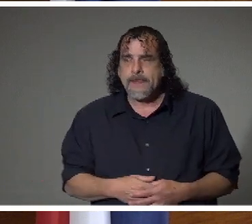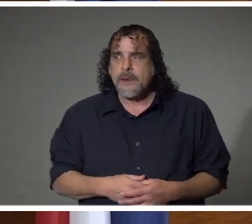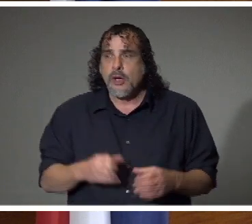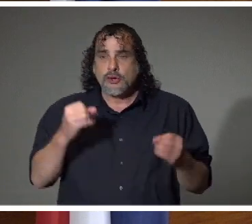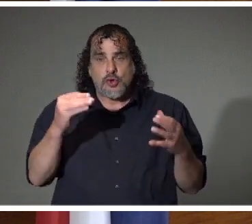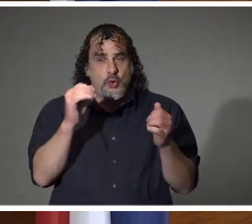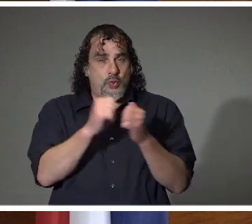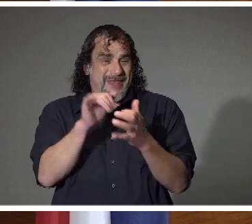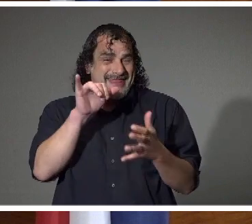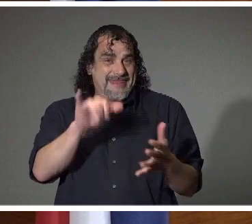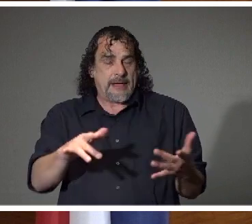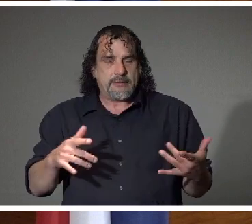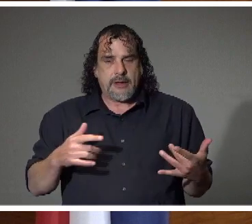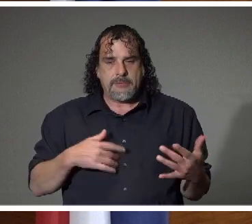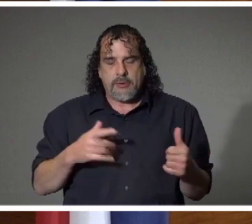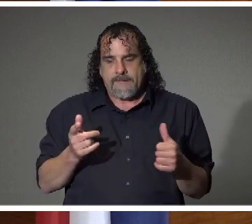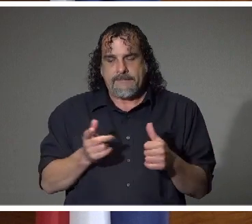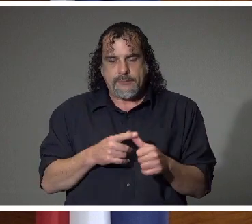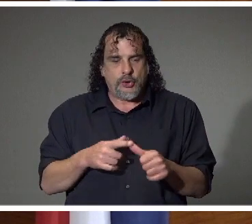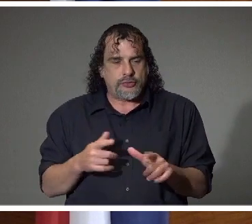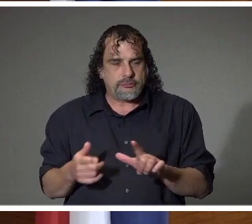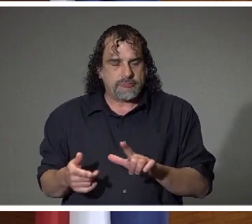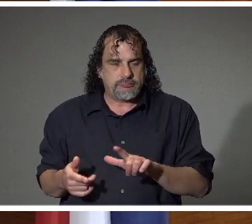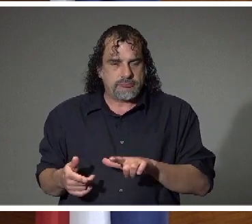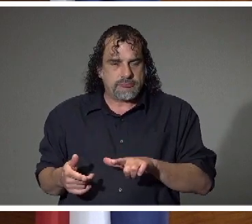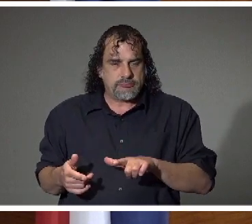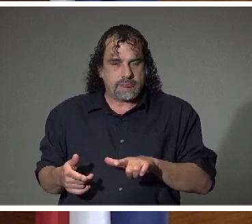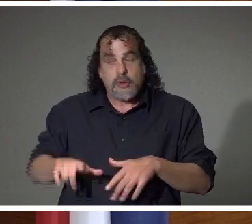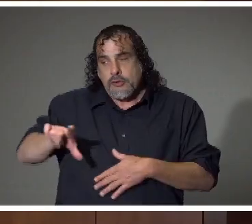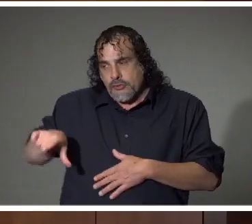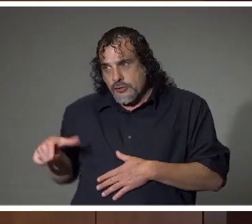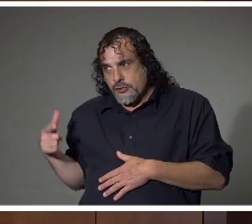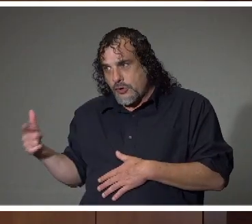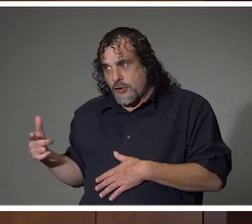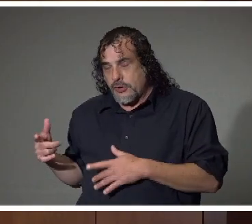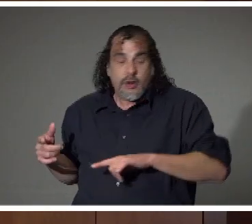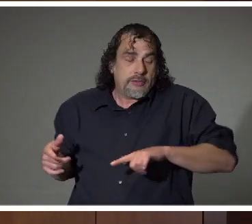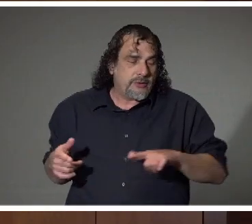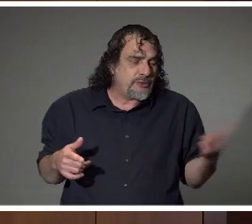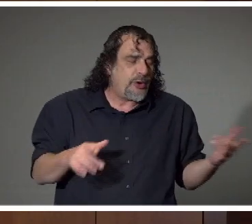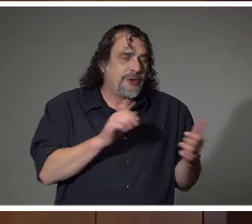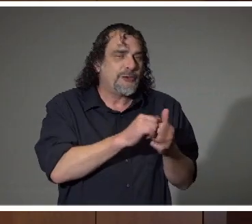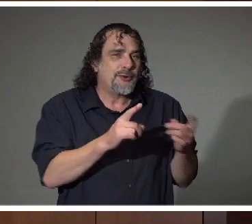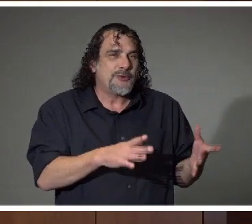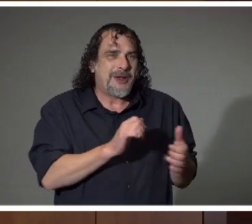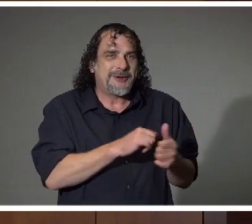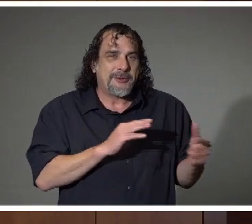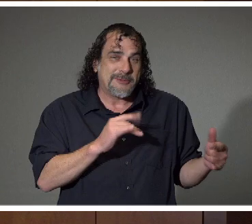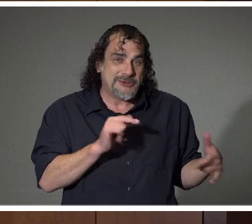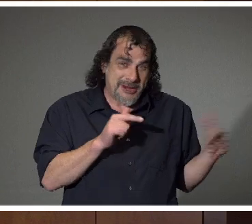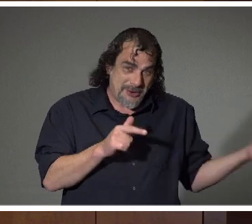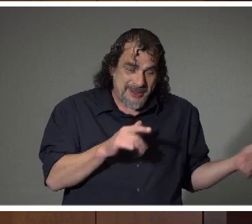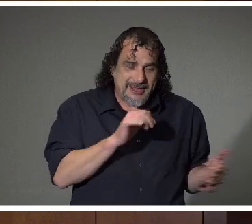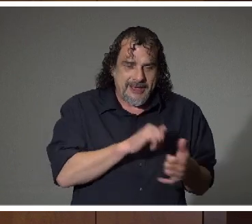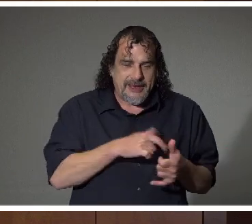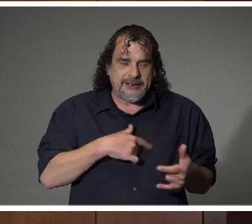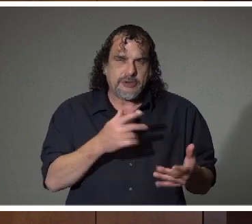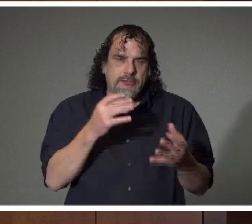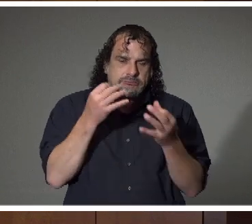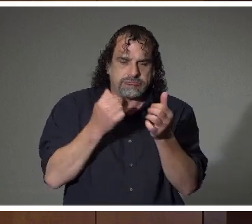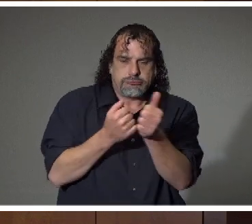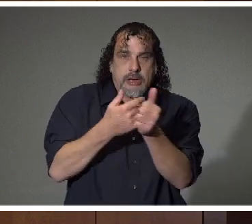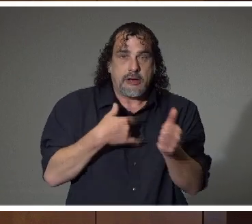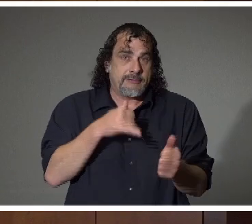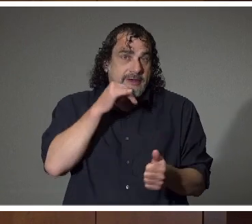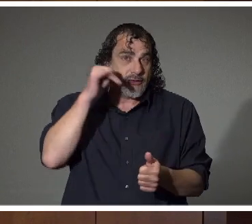that, I'm going to first turn it over to Director Michelle, who's going to give us an update on yesterday's storms as well as the damage